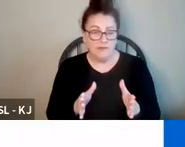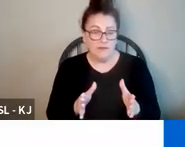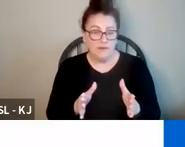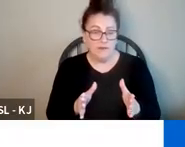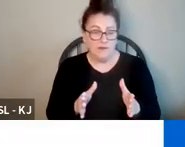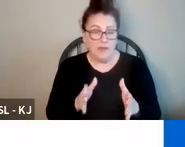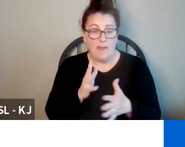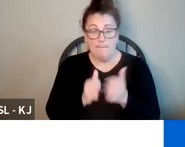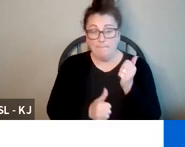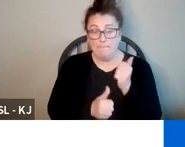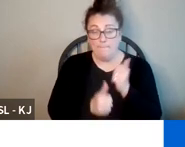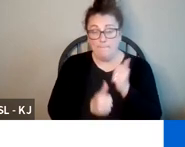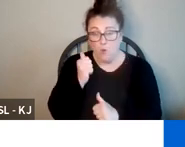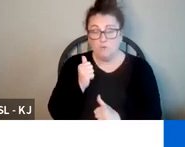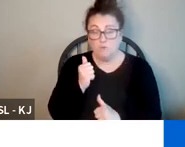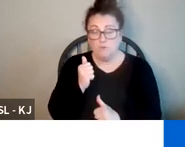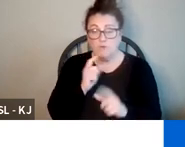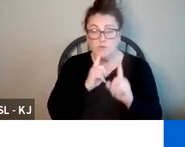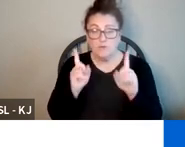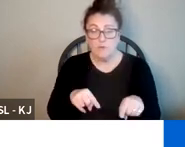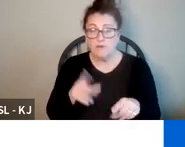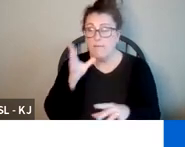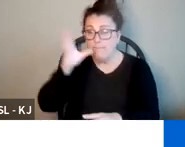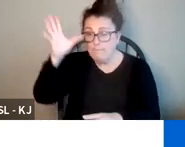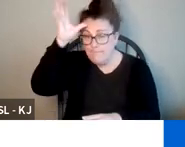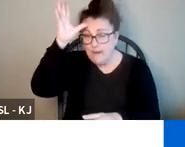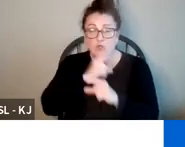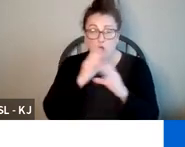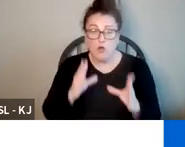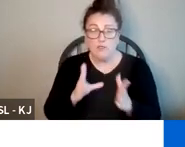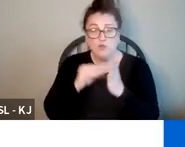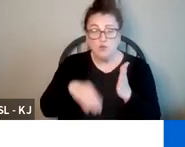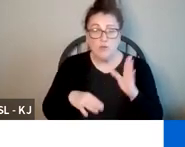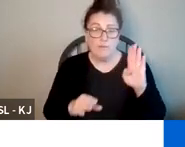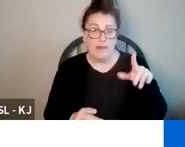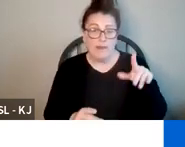The majority of respondents were parents and guardians of BPS students.